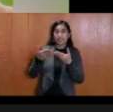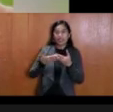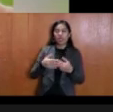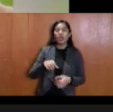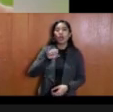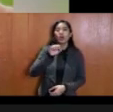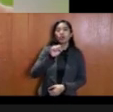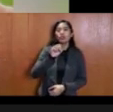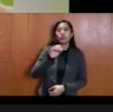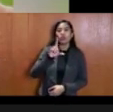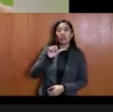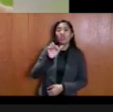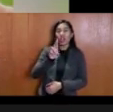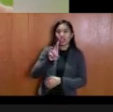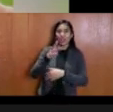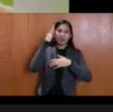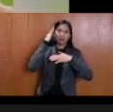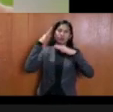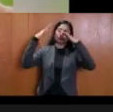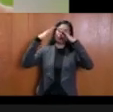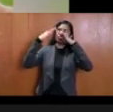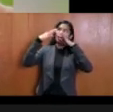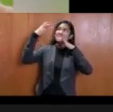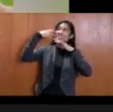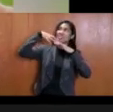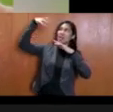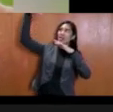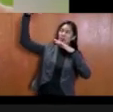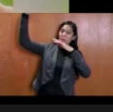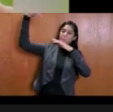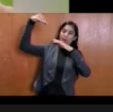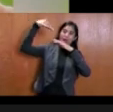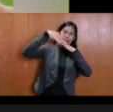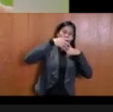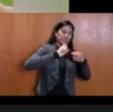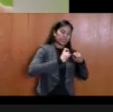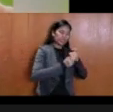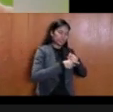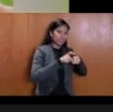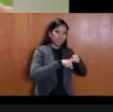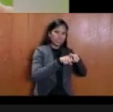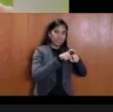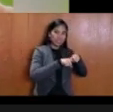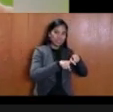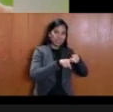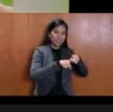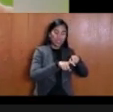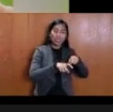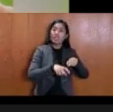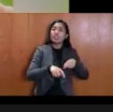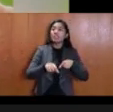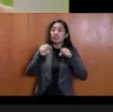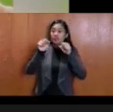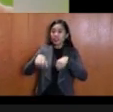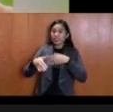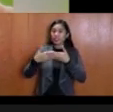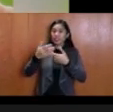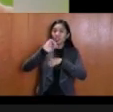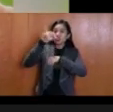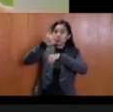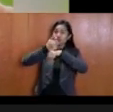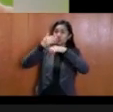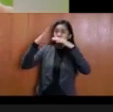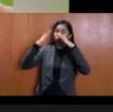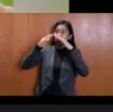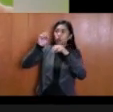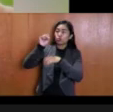rooftop installations. Yes. So you can easily now put up your solar rooftop installations. If you